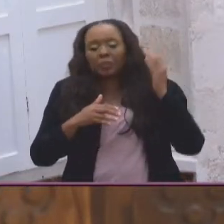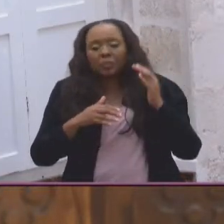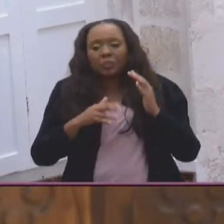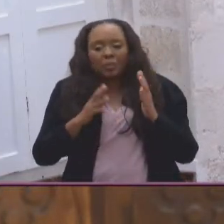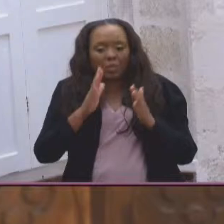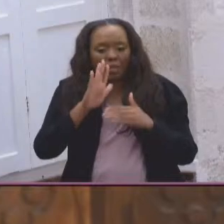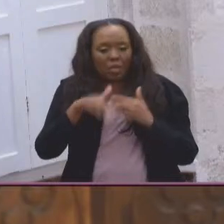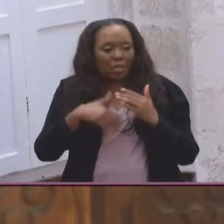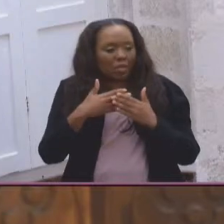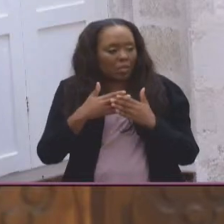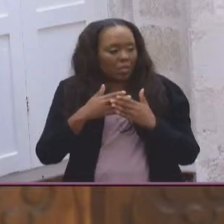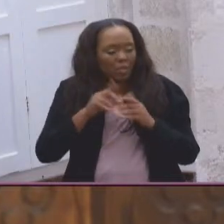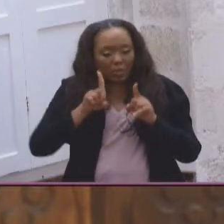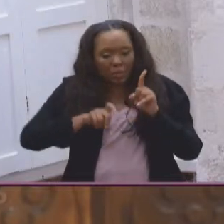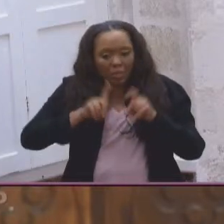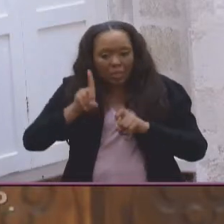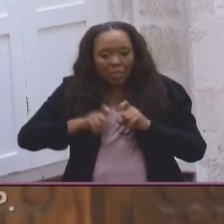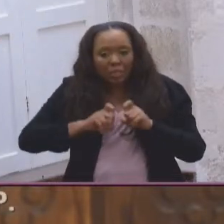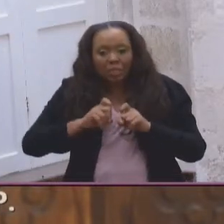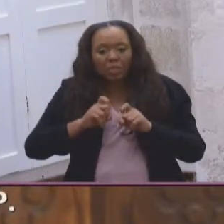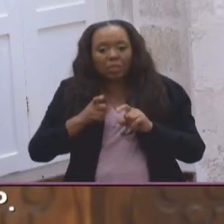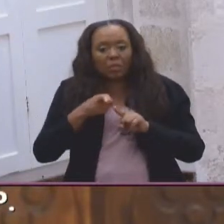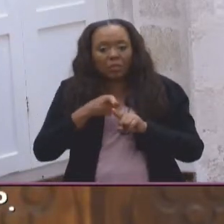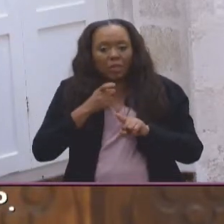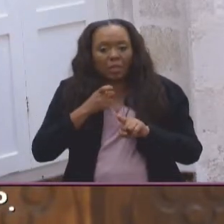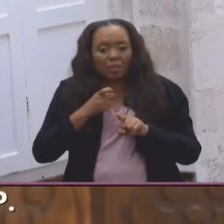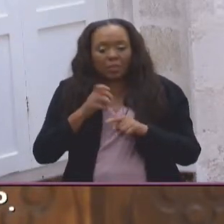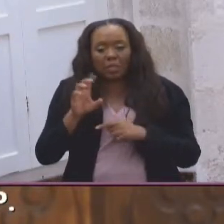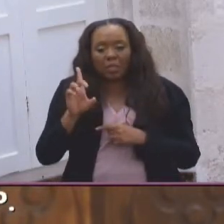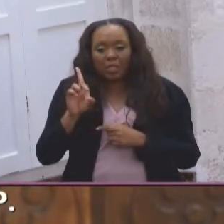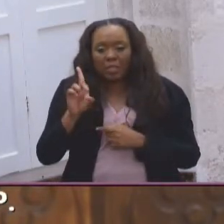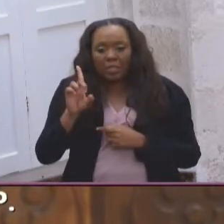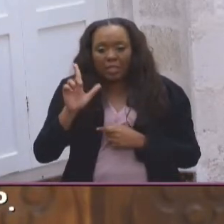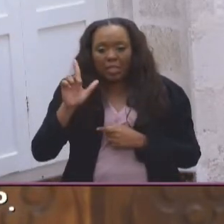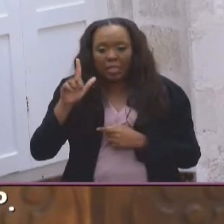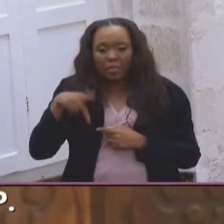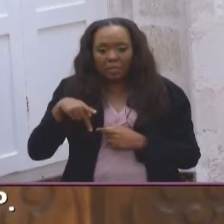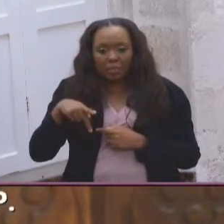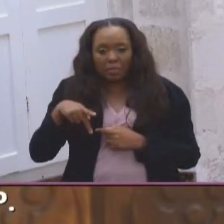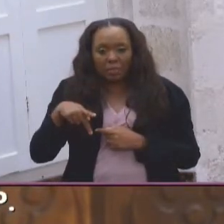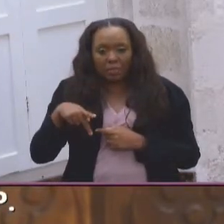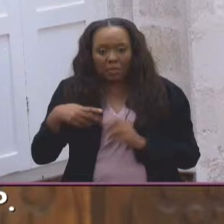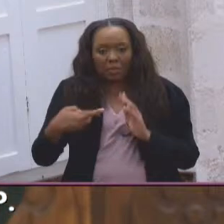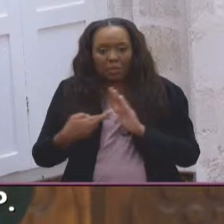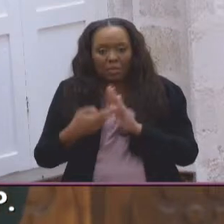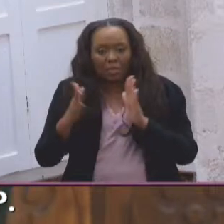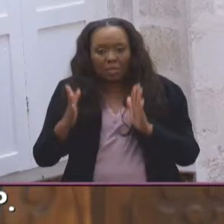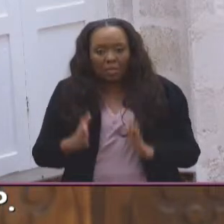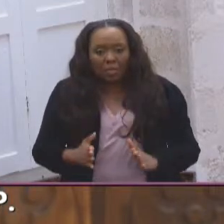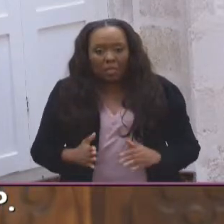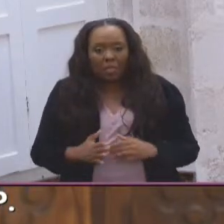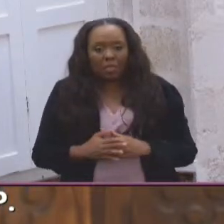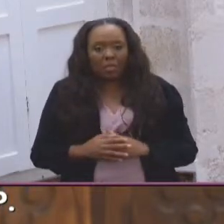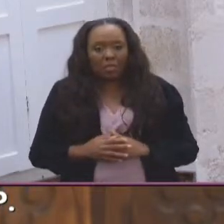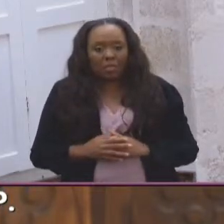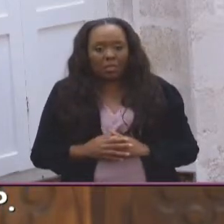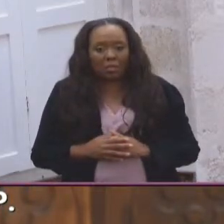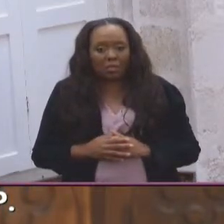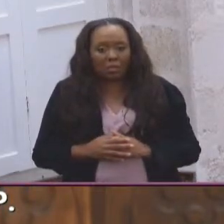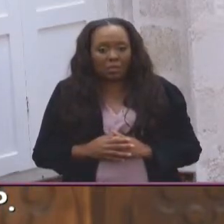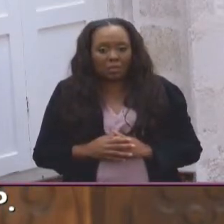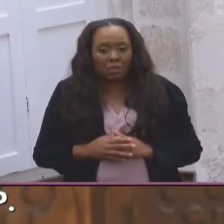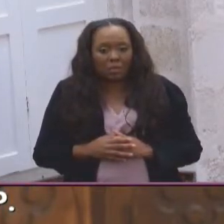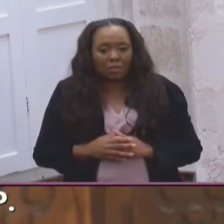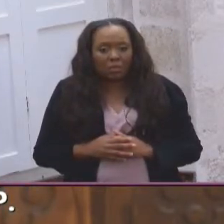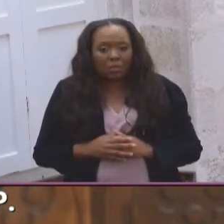honorable chamber. Suffice it to say, we are actively recruiting environmental officers and environmental